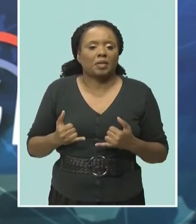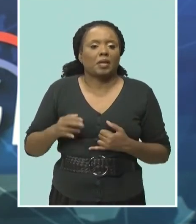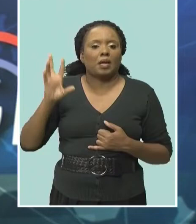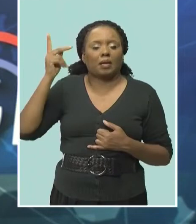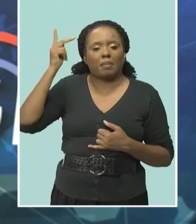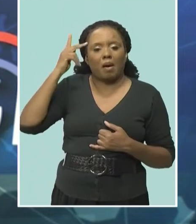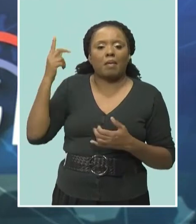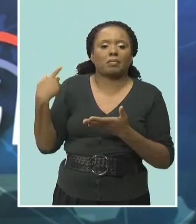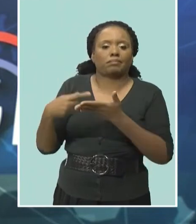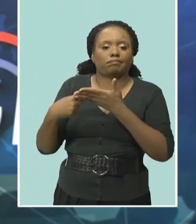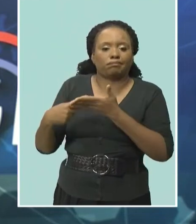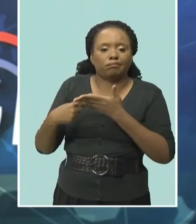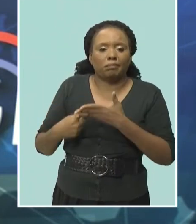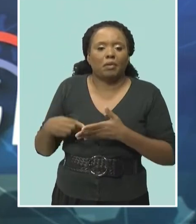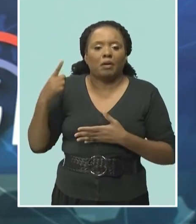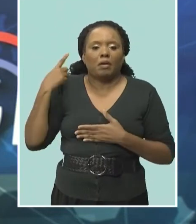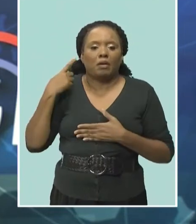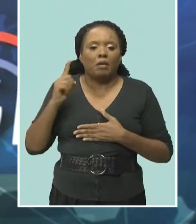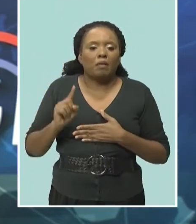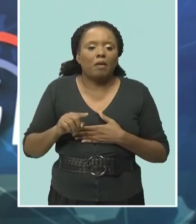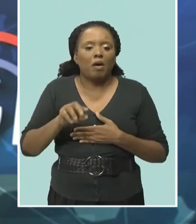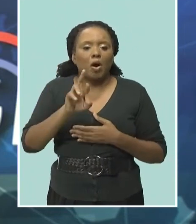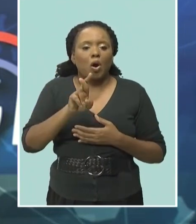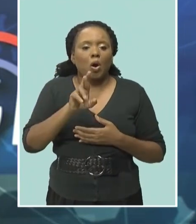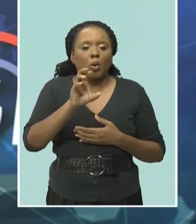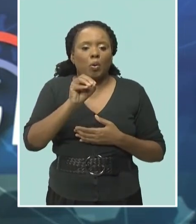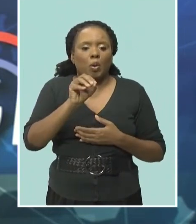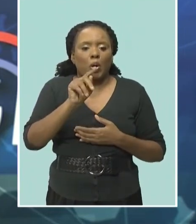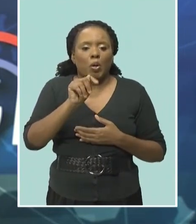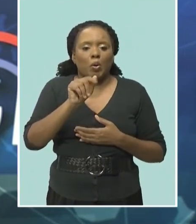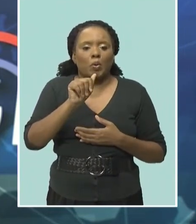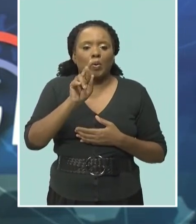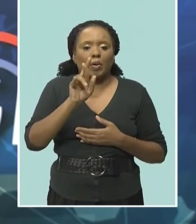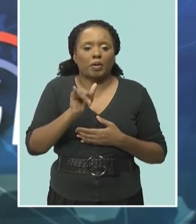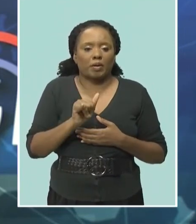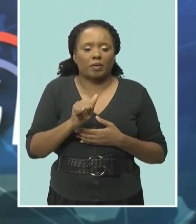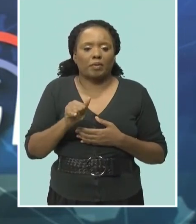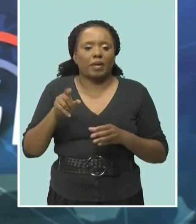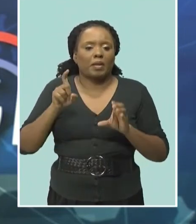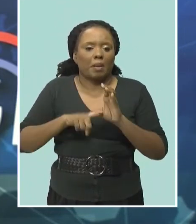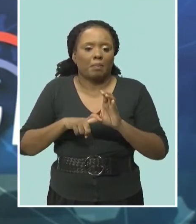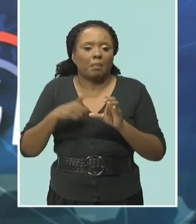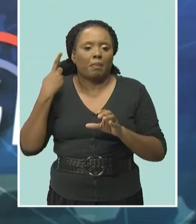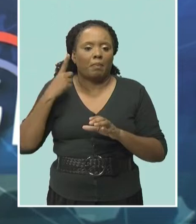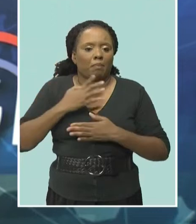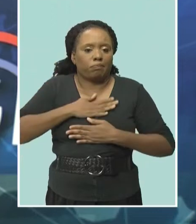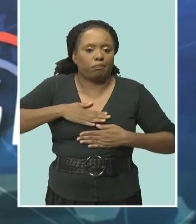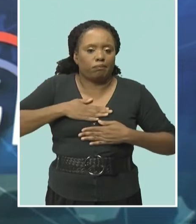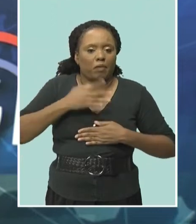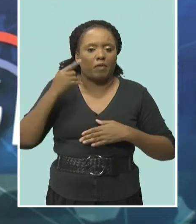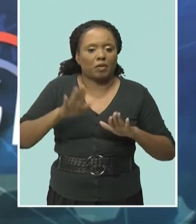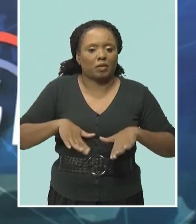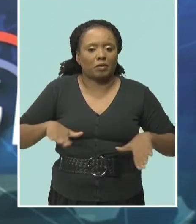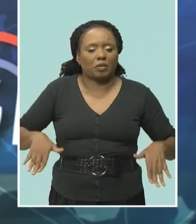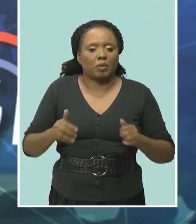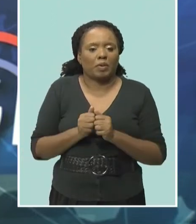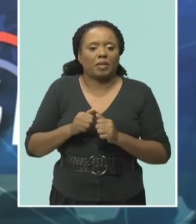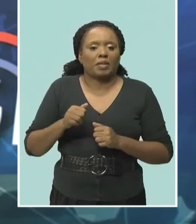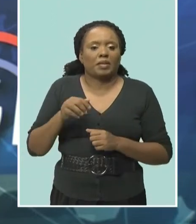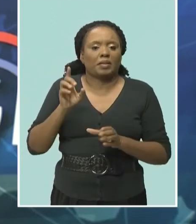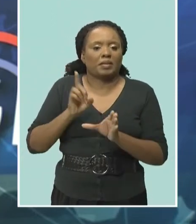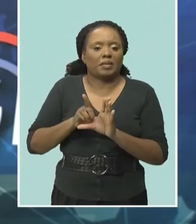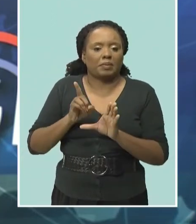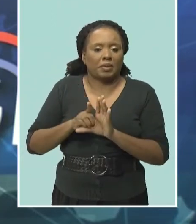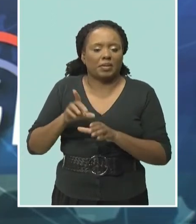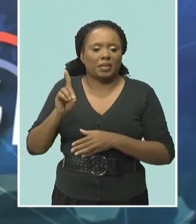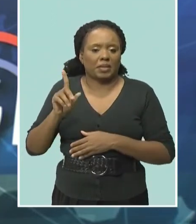Rotary Inclusive Play Trust for the development of recreational facilities for children with disabilities. Leading off the debate, Housing Minister